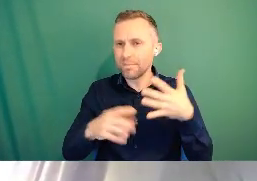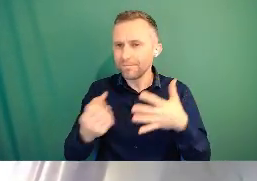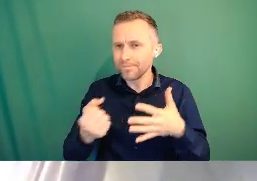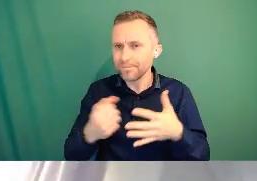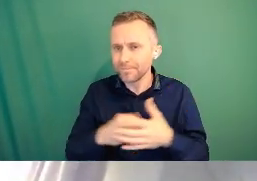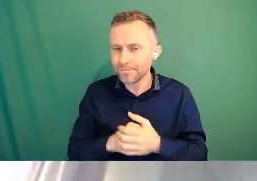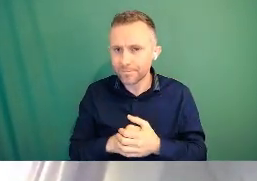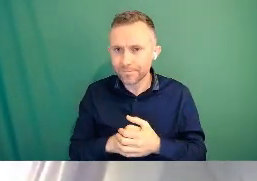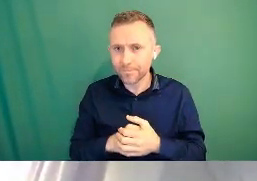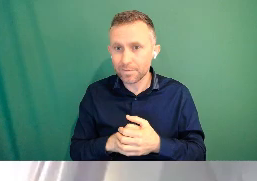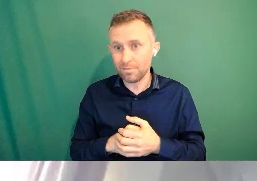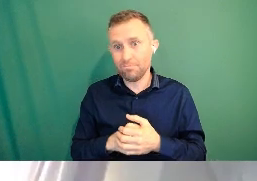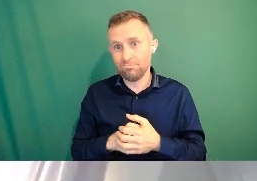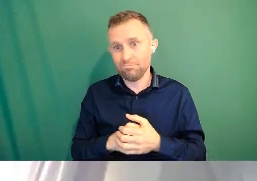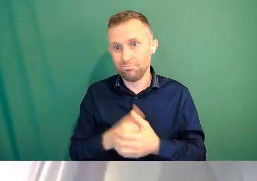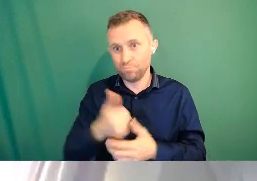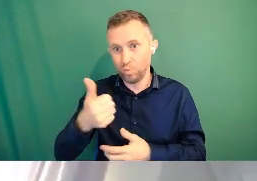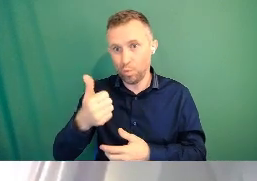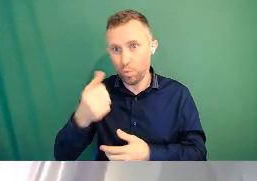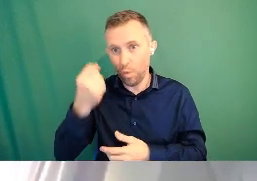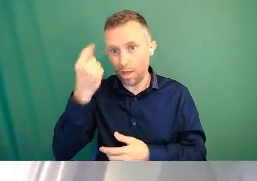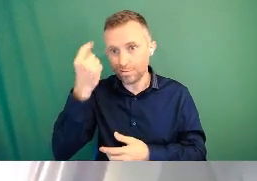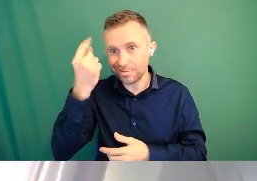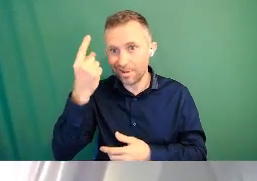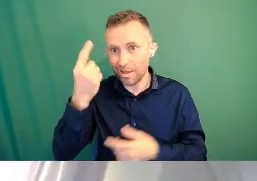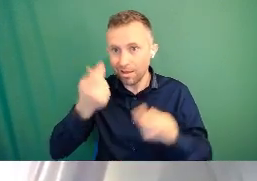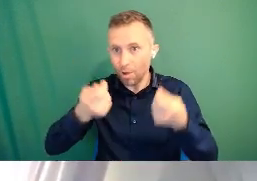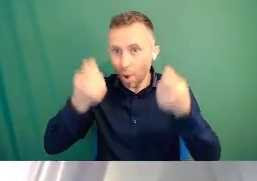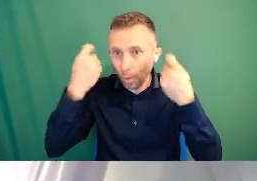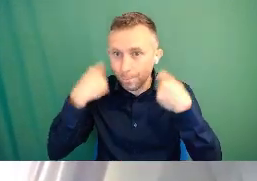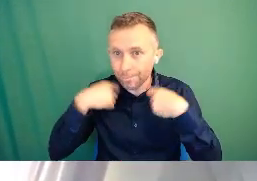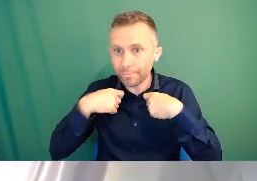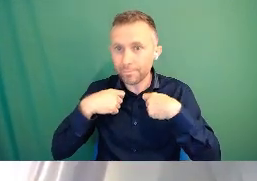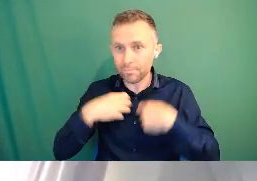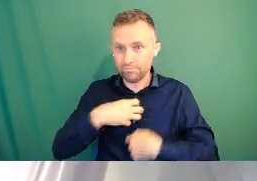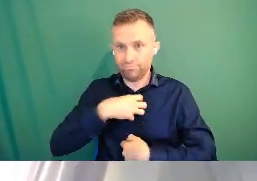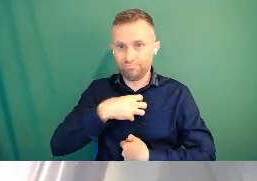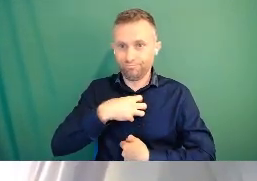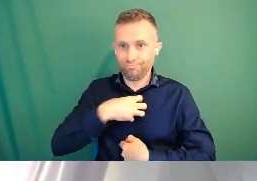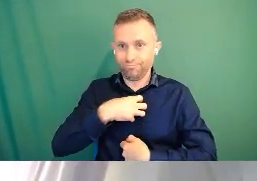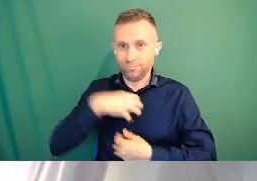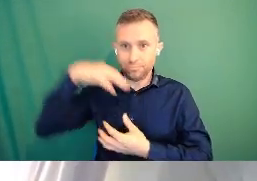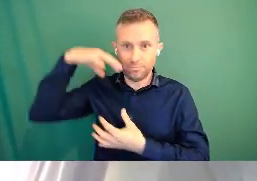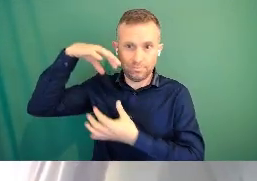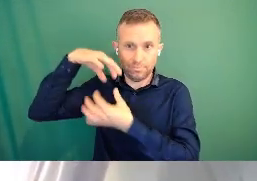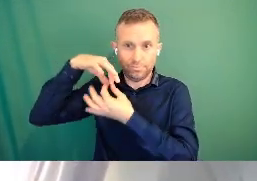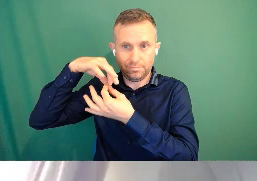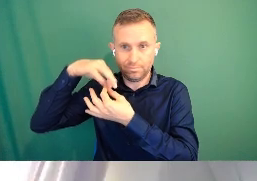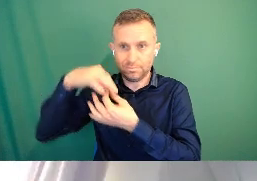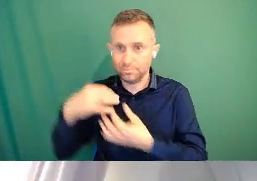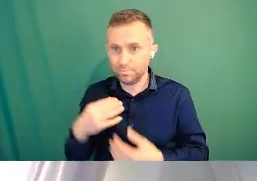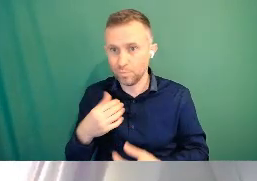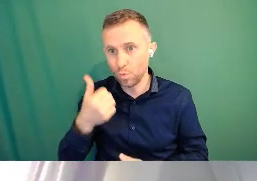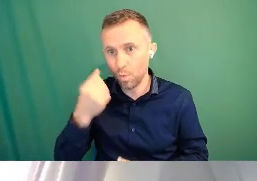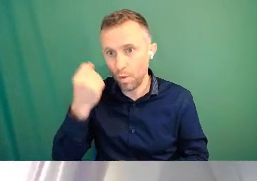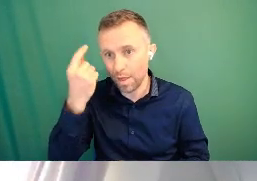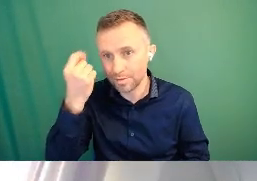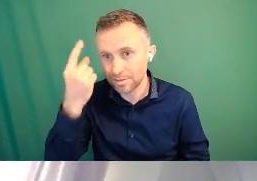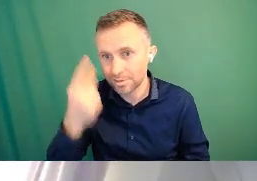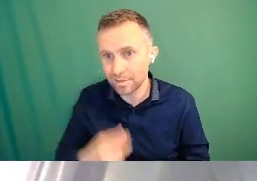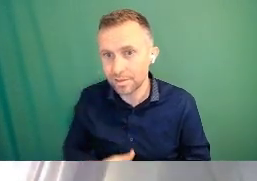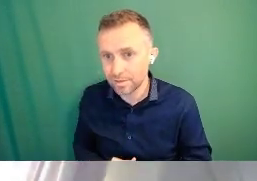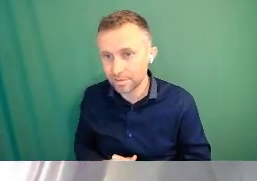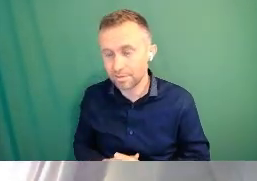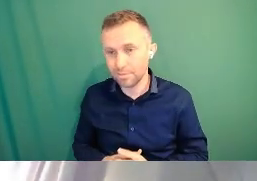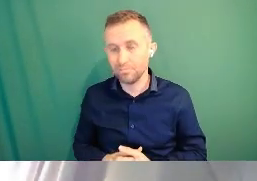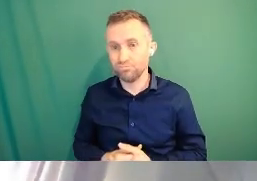least is for that situation. But like you say, if we had those at hand for people to travel around with the audio